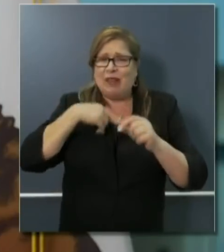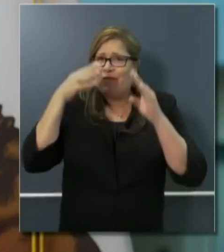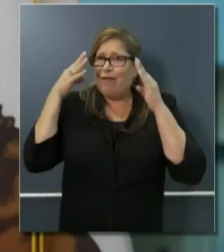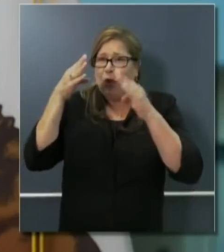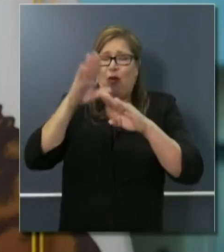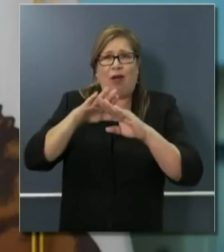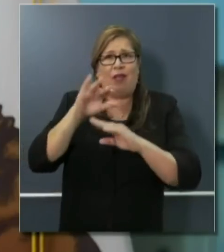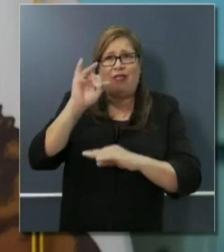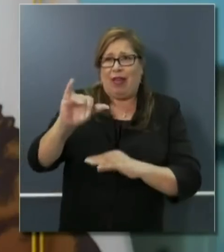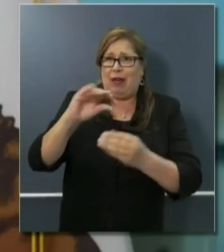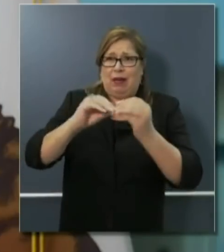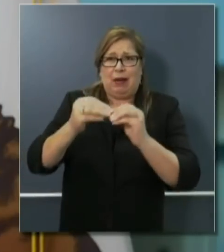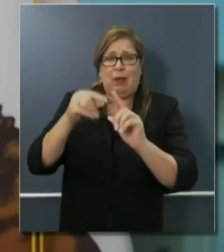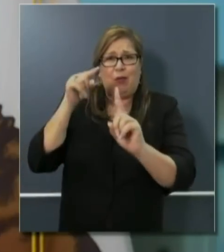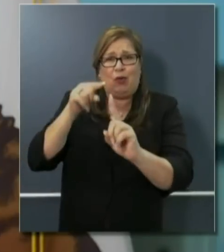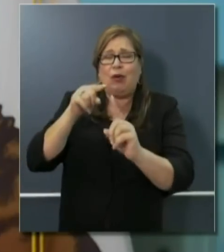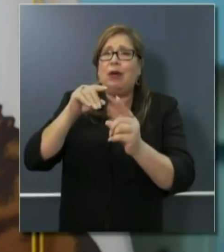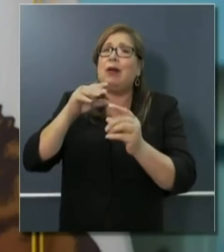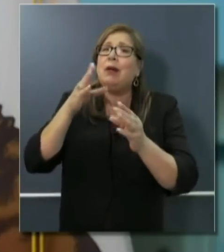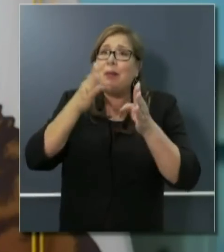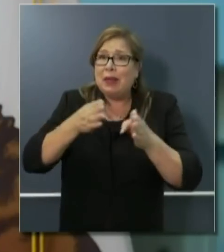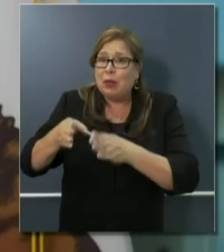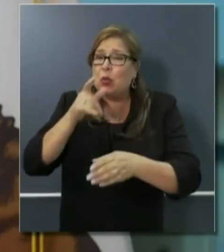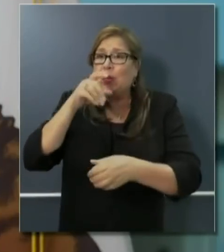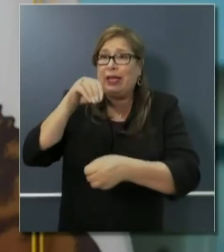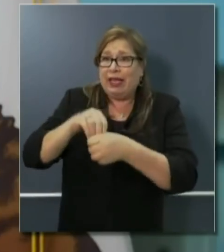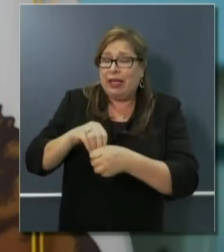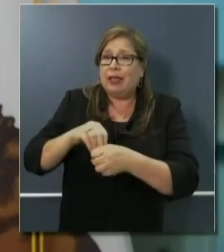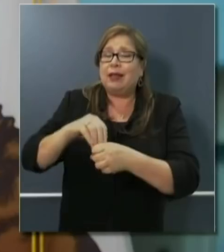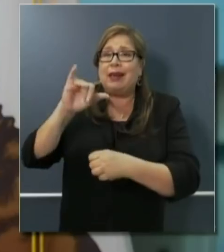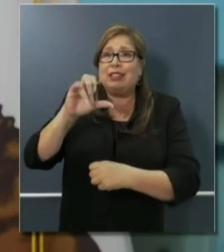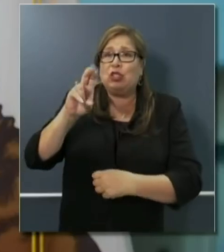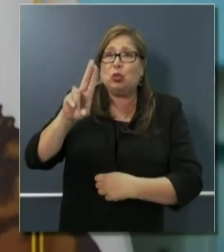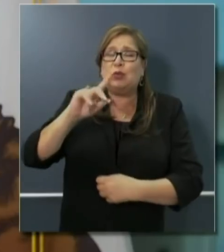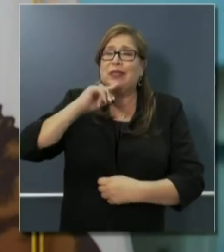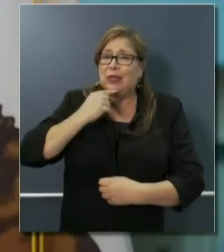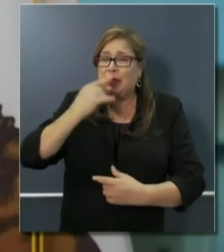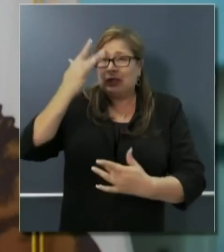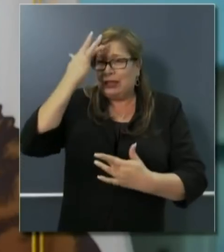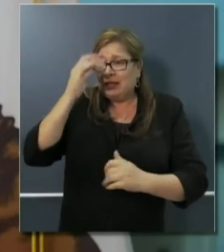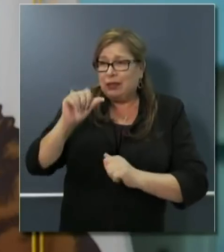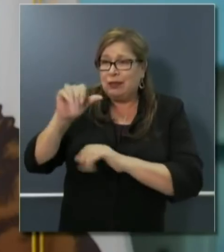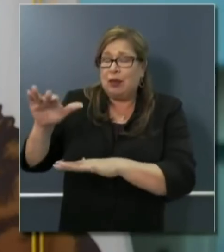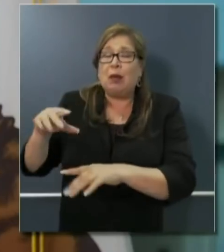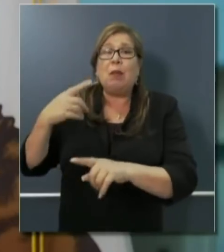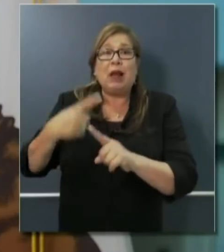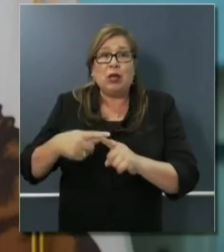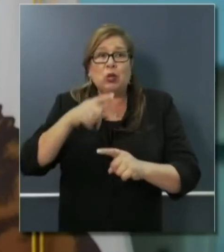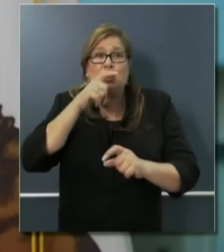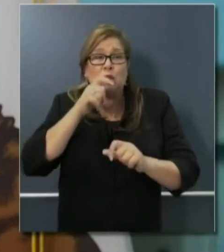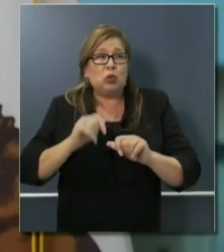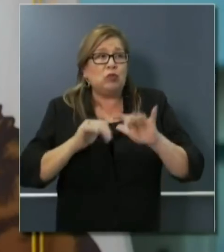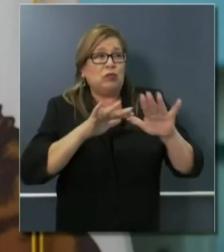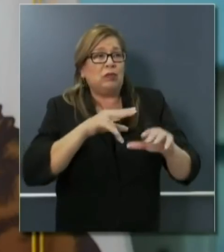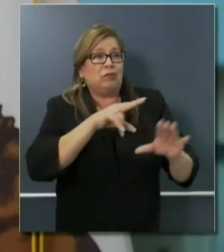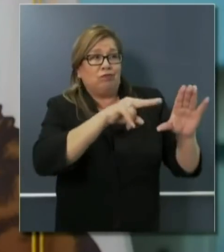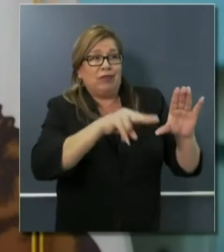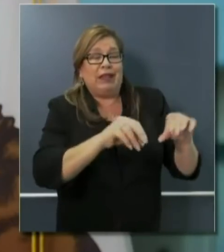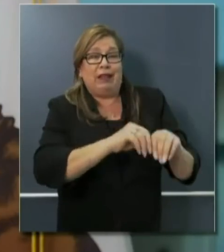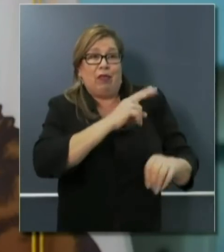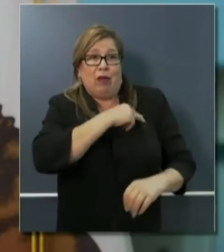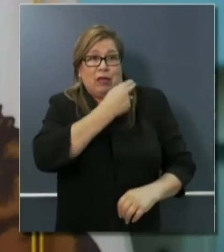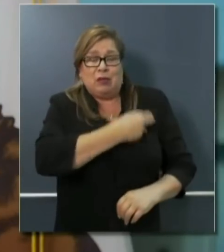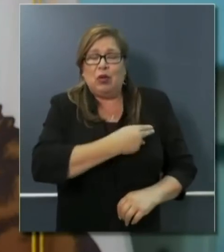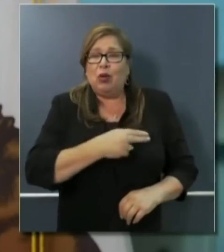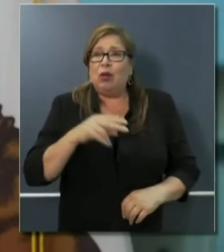California. The number of people in ICU and the number of people hospitalized in the state of California. Those numbers represent our most